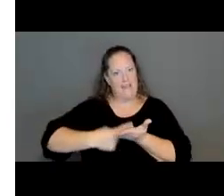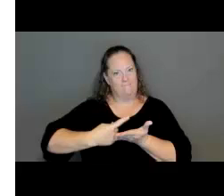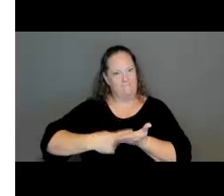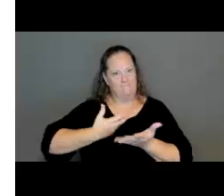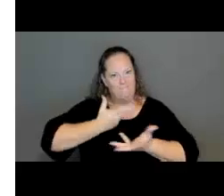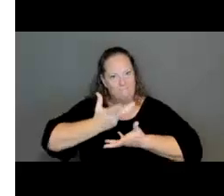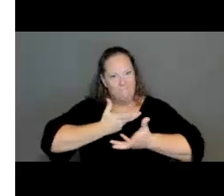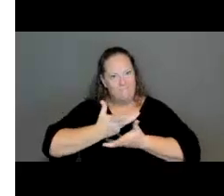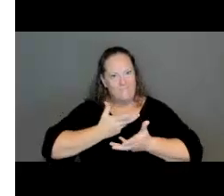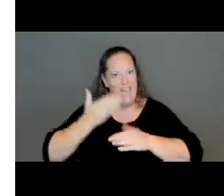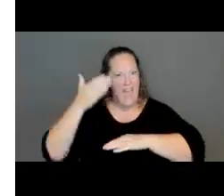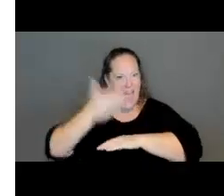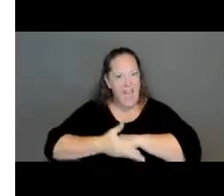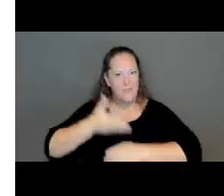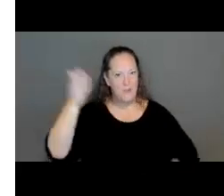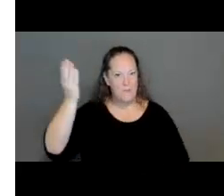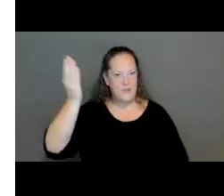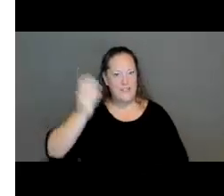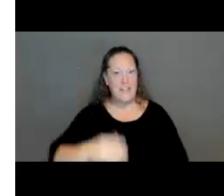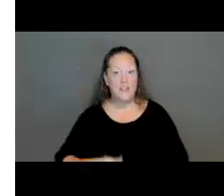Diana, let me hand it back to you.